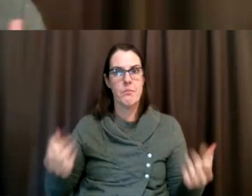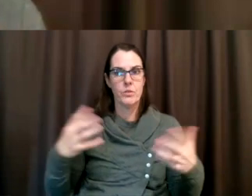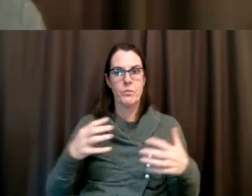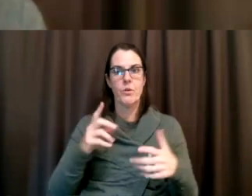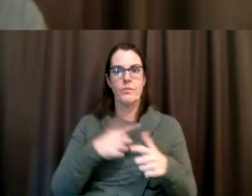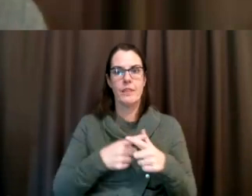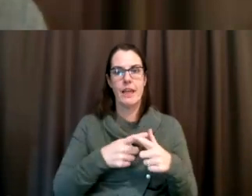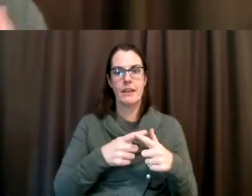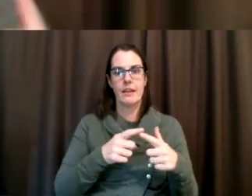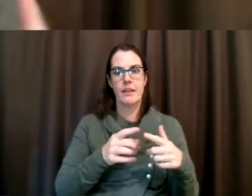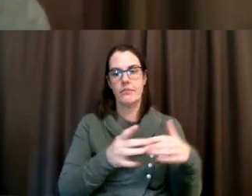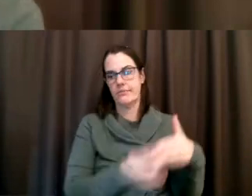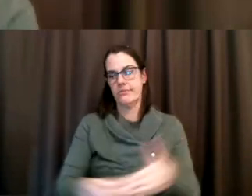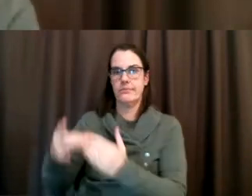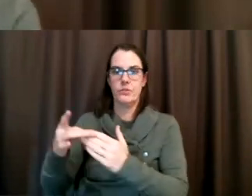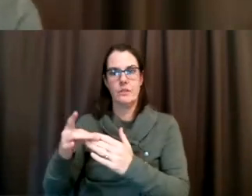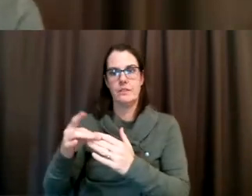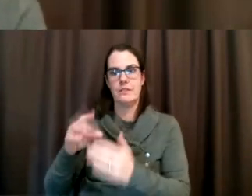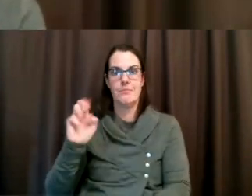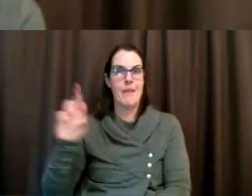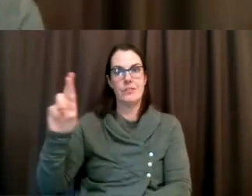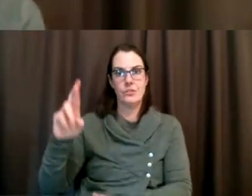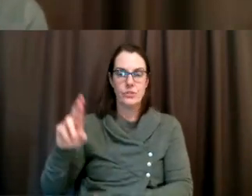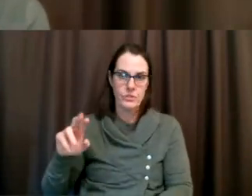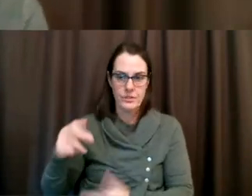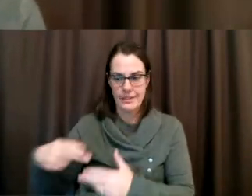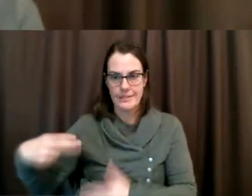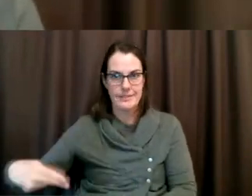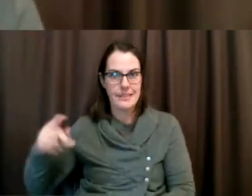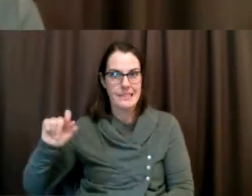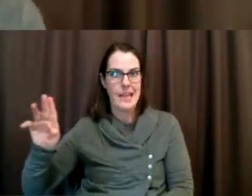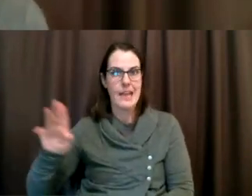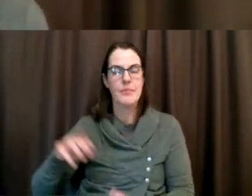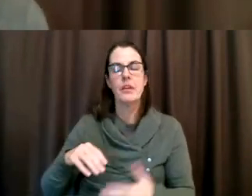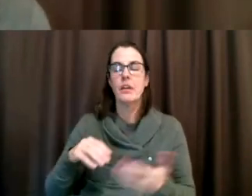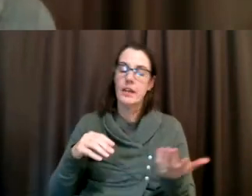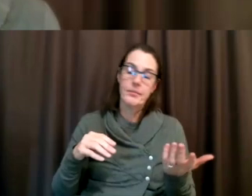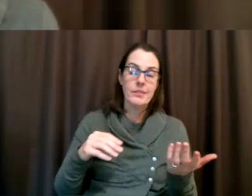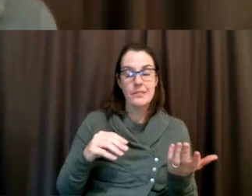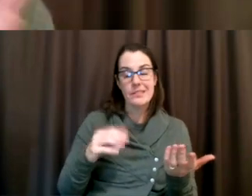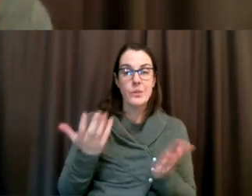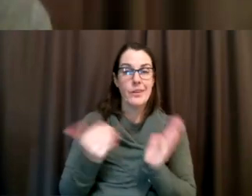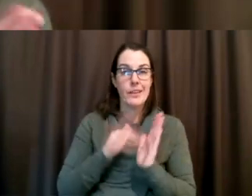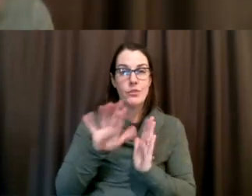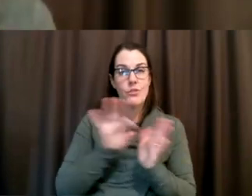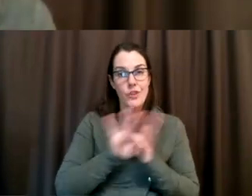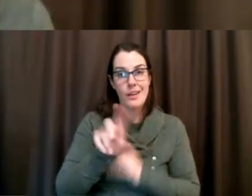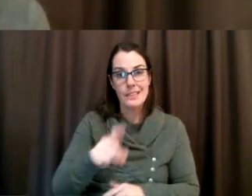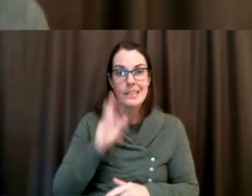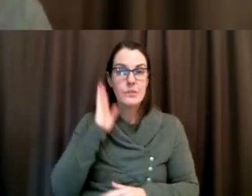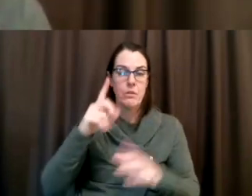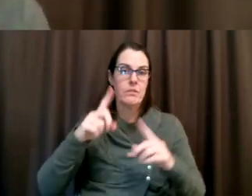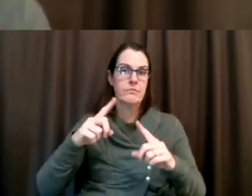So it kind of just depends on how granular you want to get and what your tracking needs are going to be. So it's going to vary for